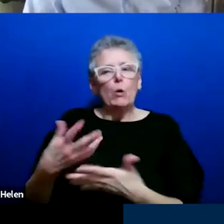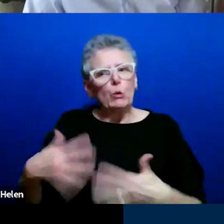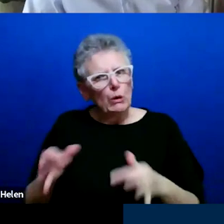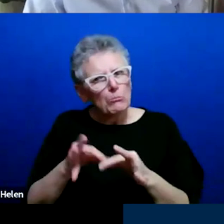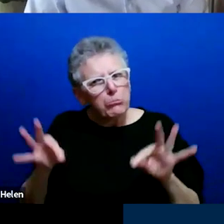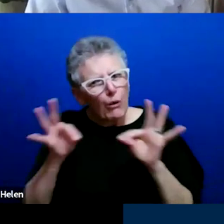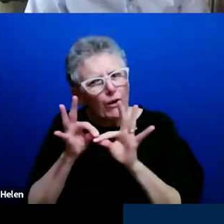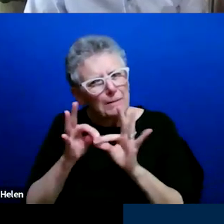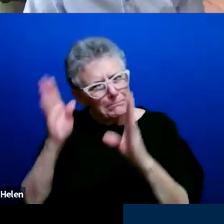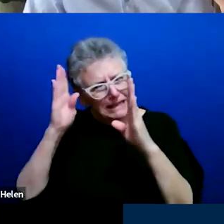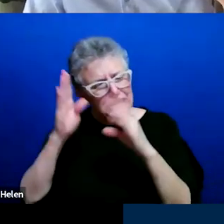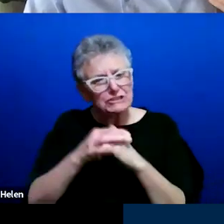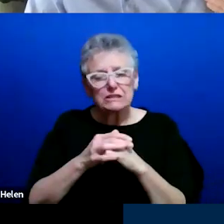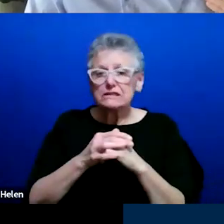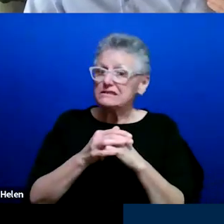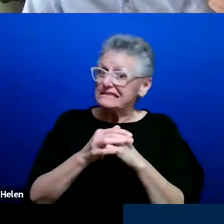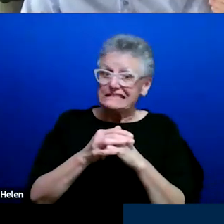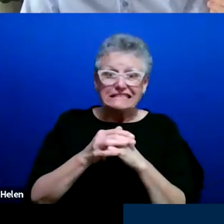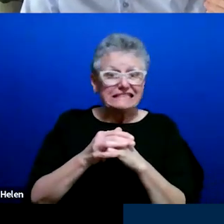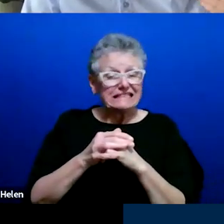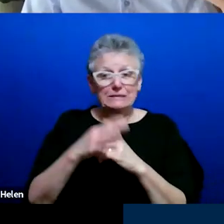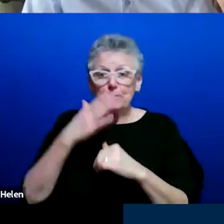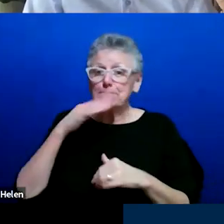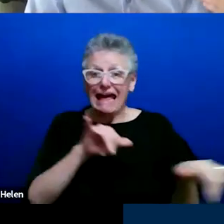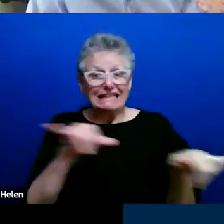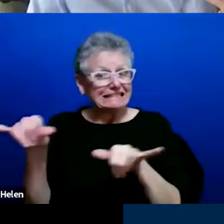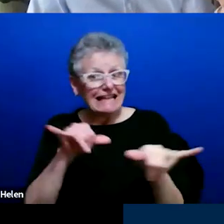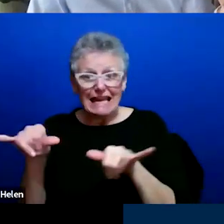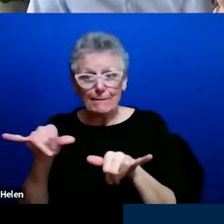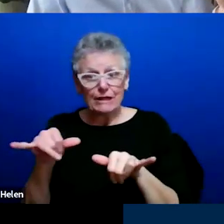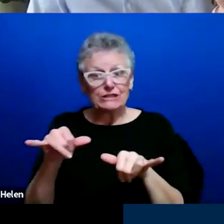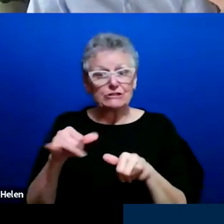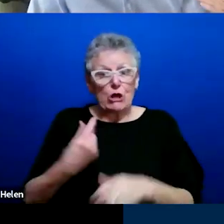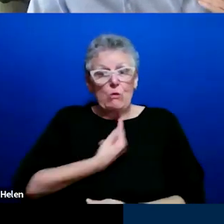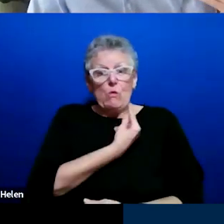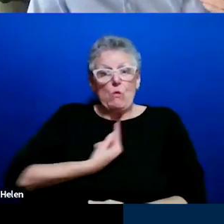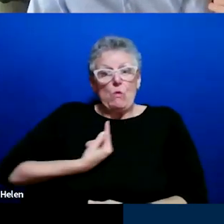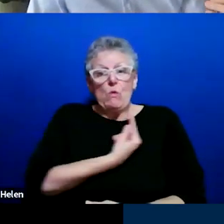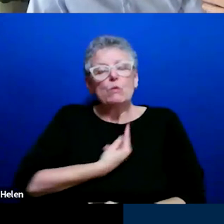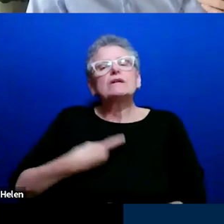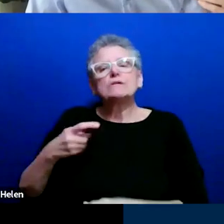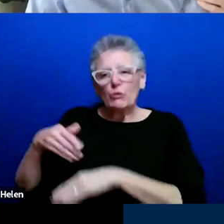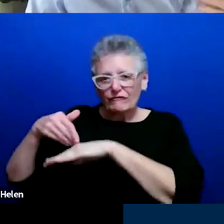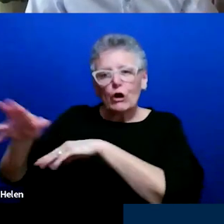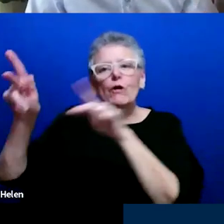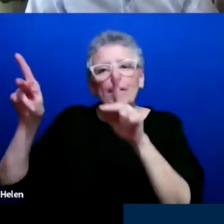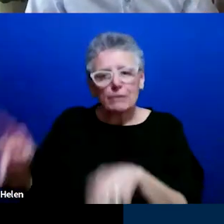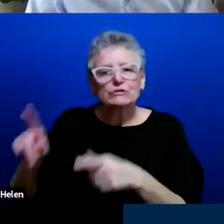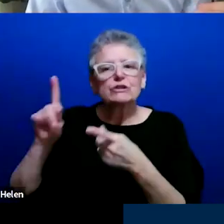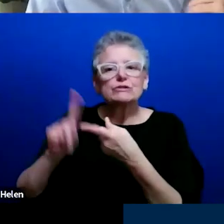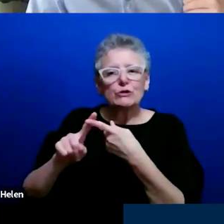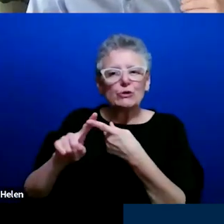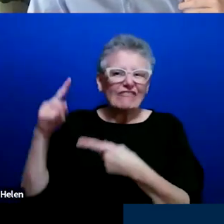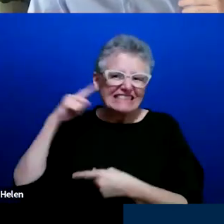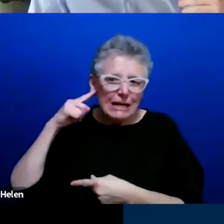deal. It's as bad as social isolation. They need to be referred to ENT, vestibular physical therapy.